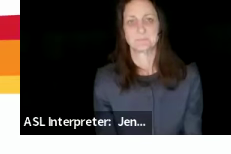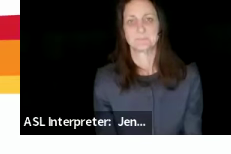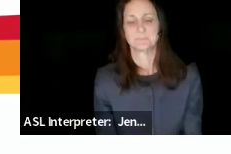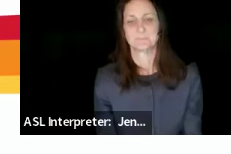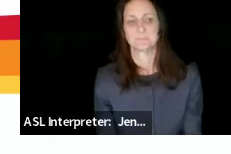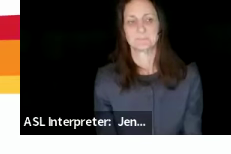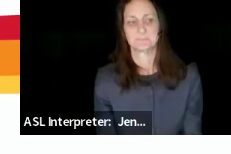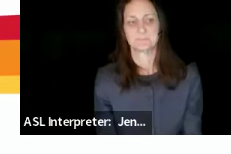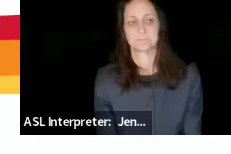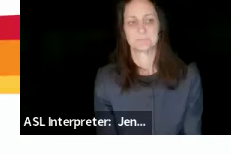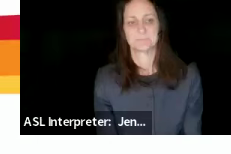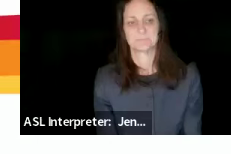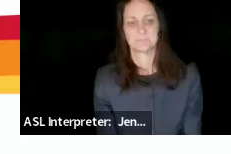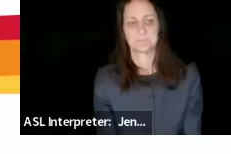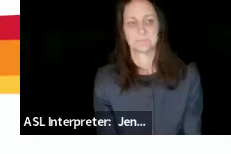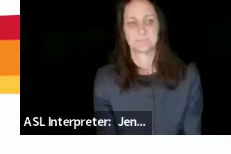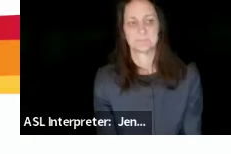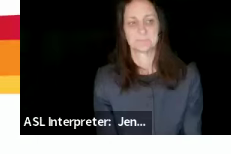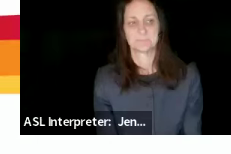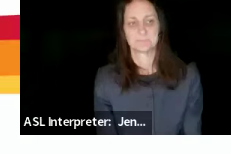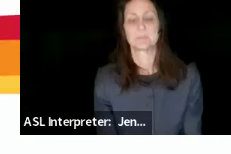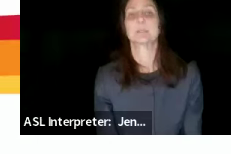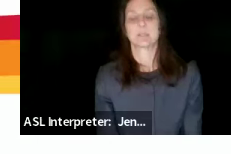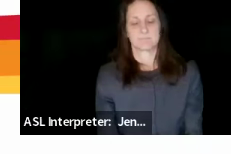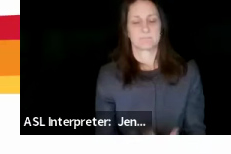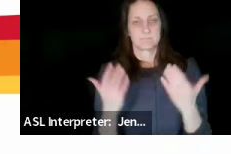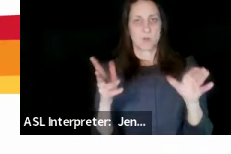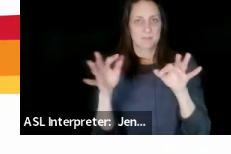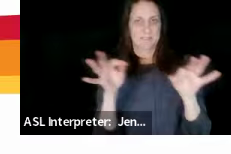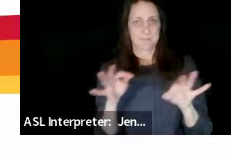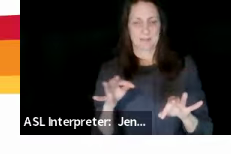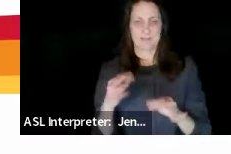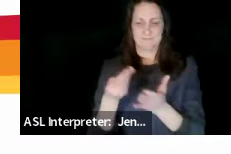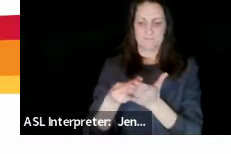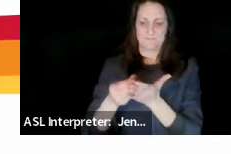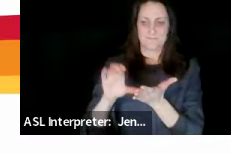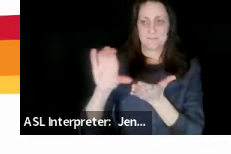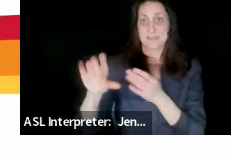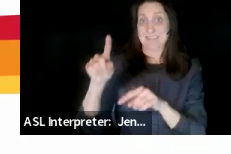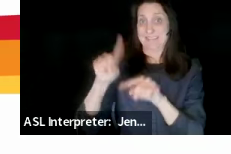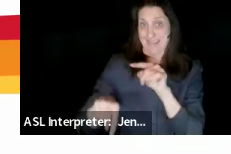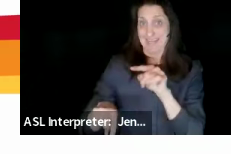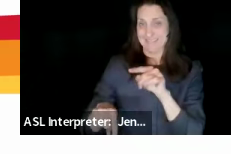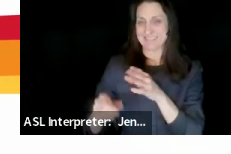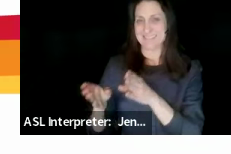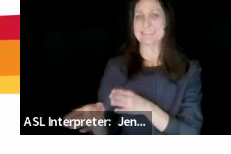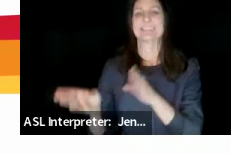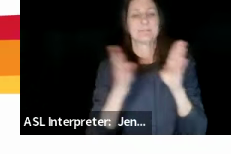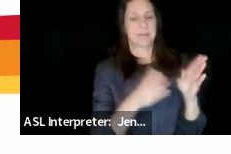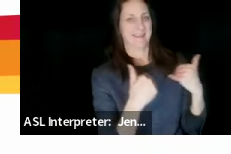So we talked about the things that cannot be funded, but we do have a list of things that can. So